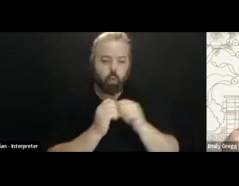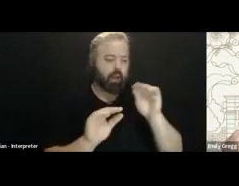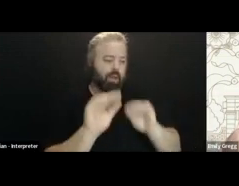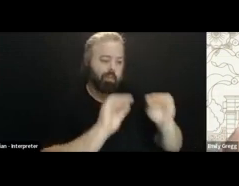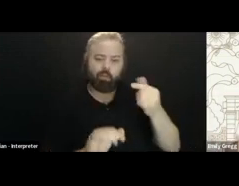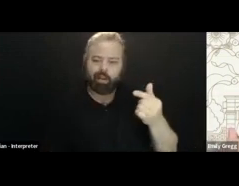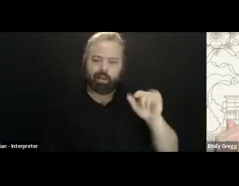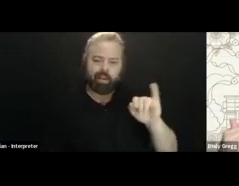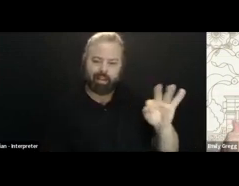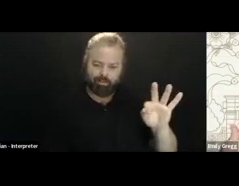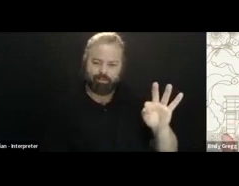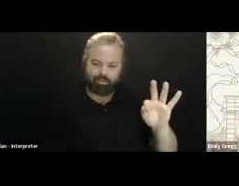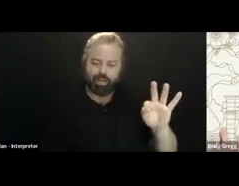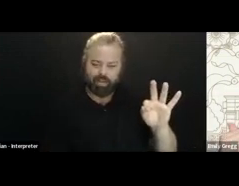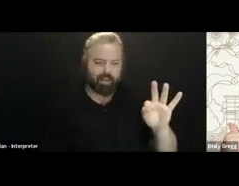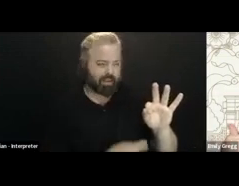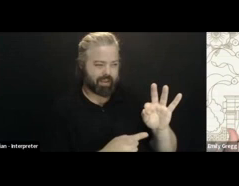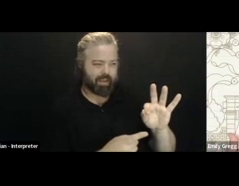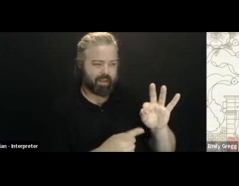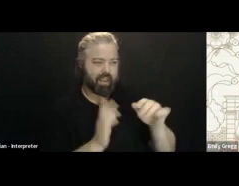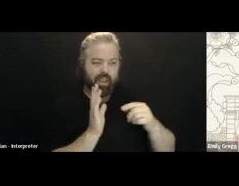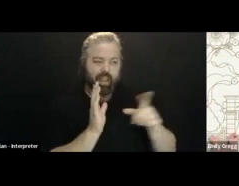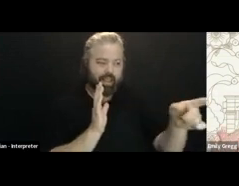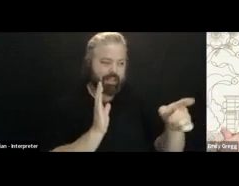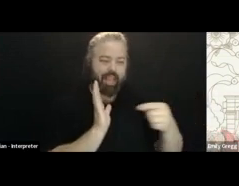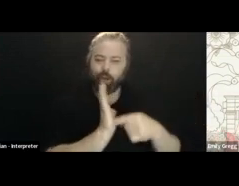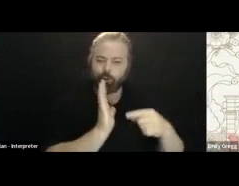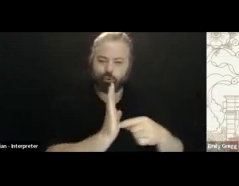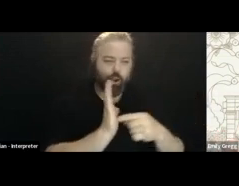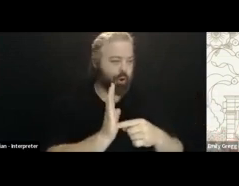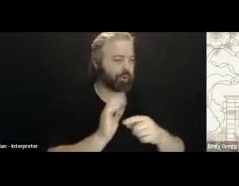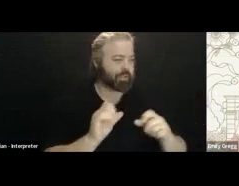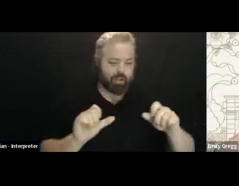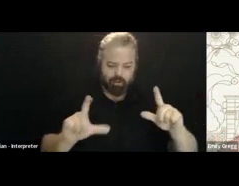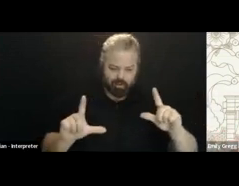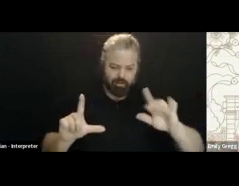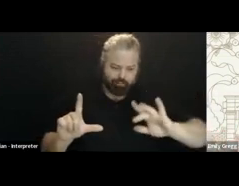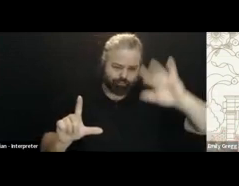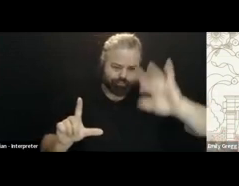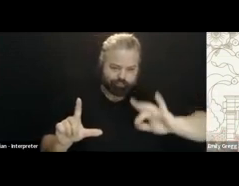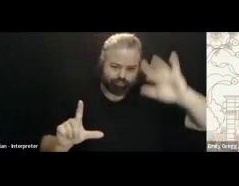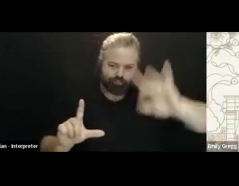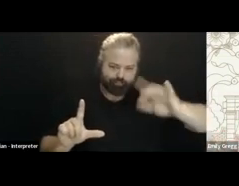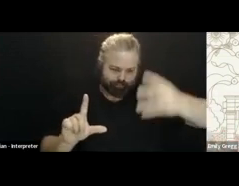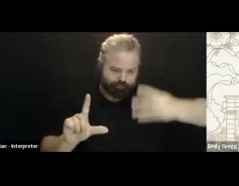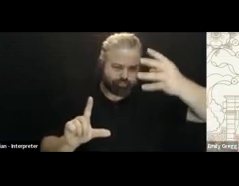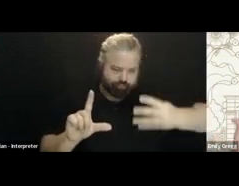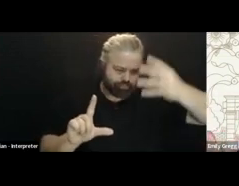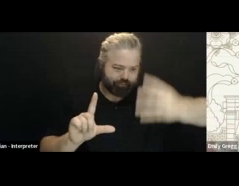that sort of shows a hand scrolling down a dashboard and viewing different bar graphs and